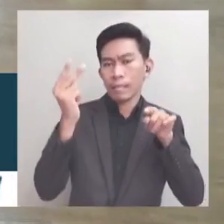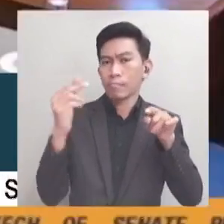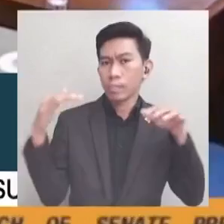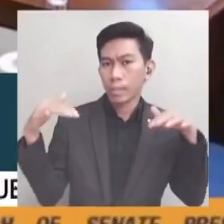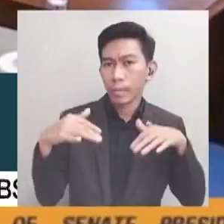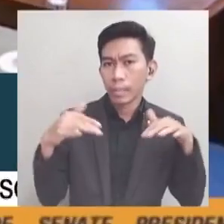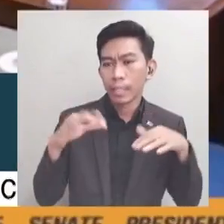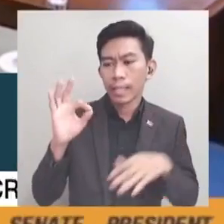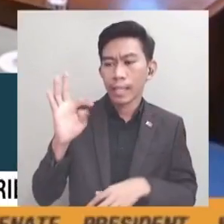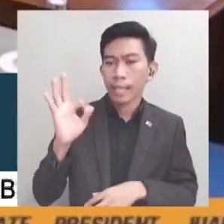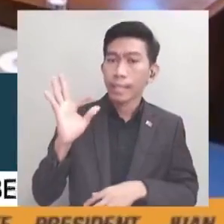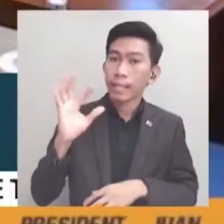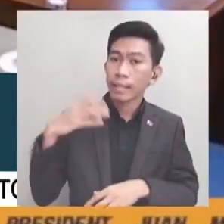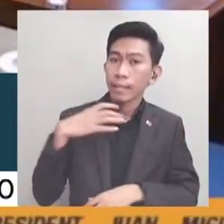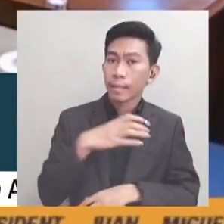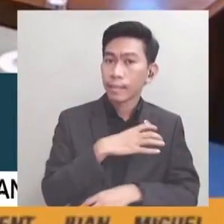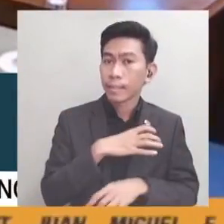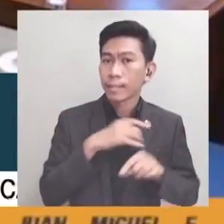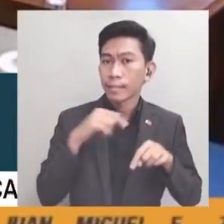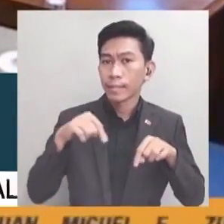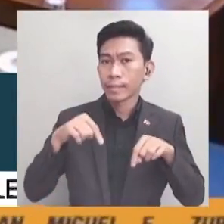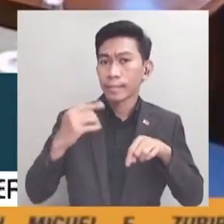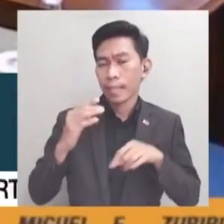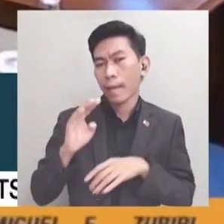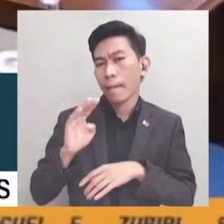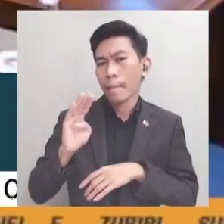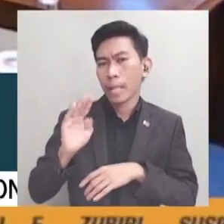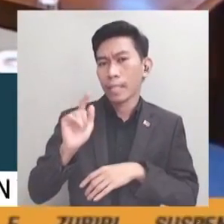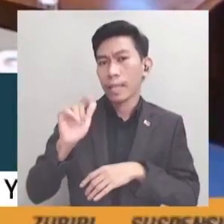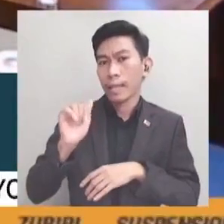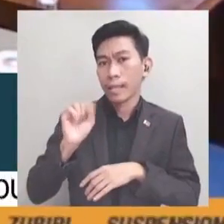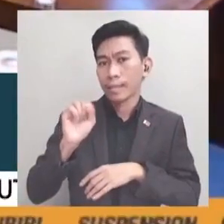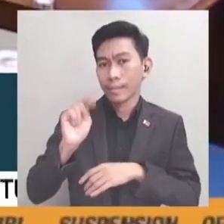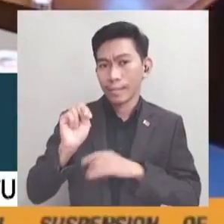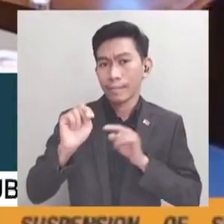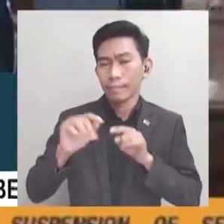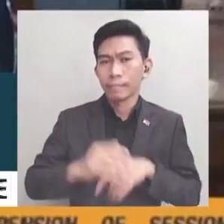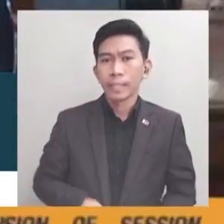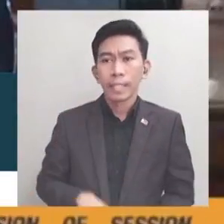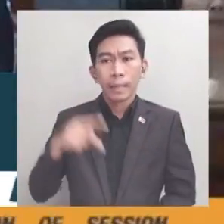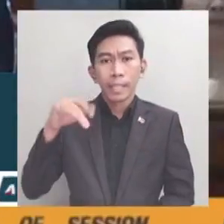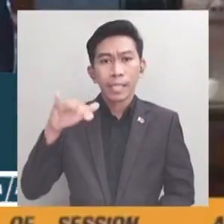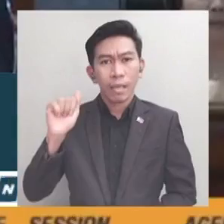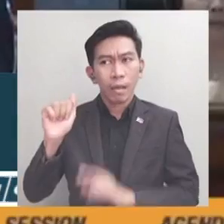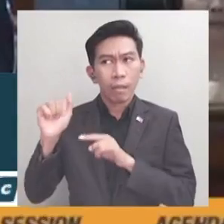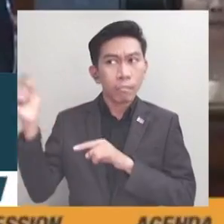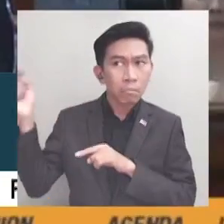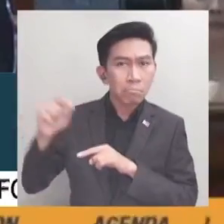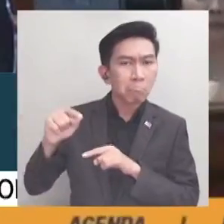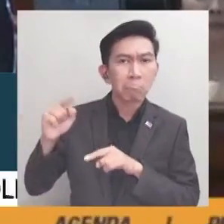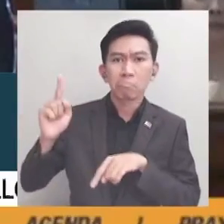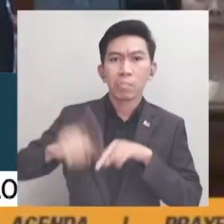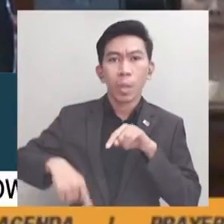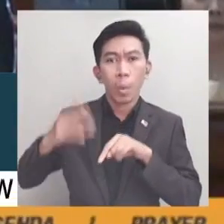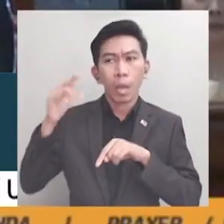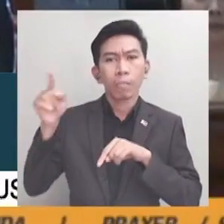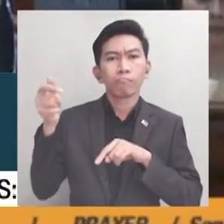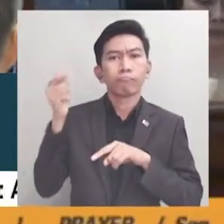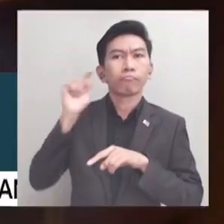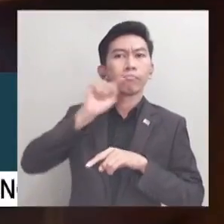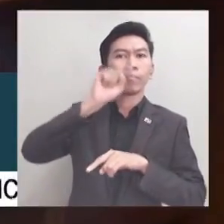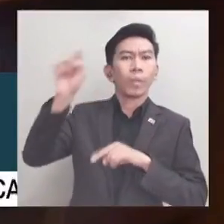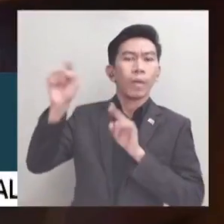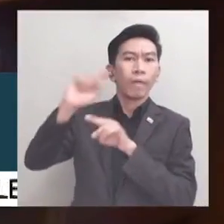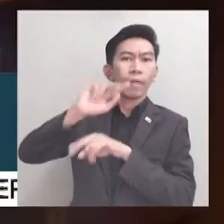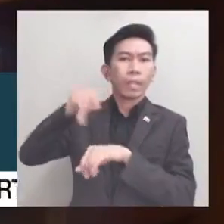at the Plenary Session Hall. Senator Pia Cayetano, according to her office, is not here as she heads the delegation of the Philippine Women's National